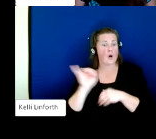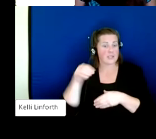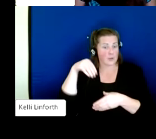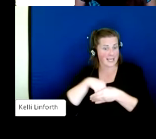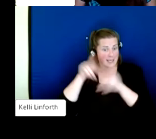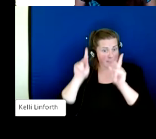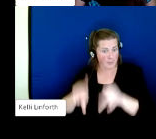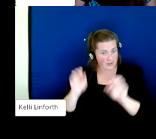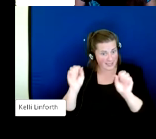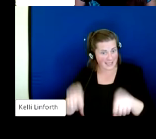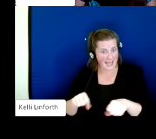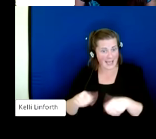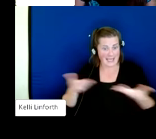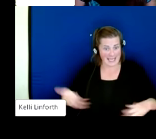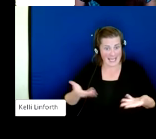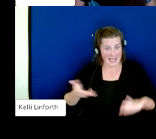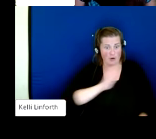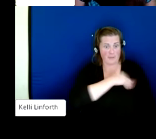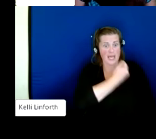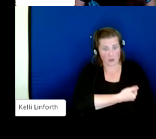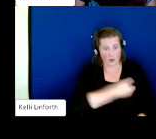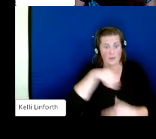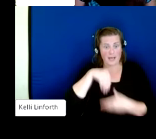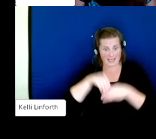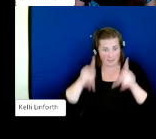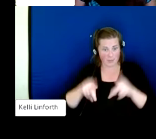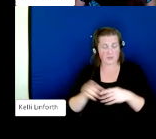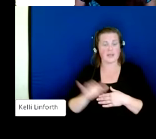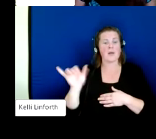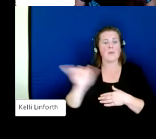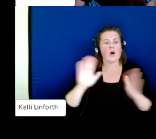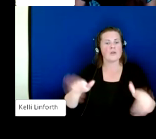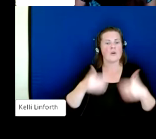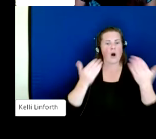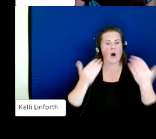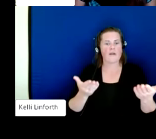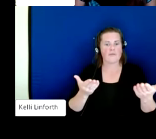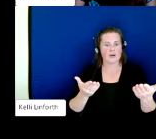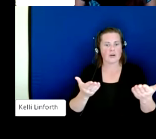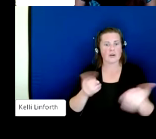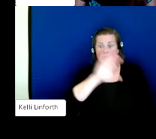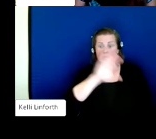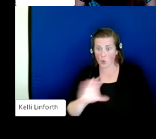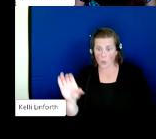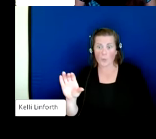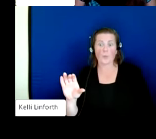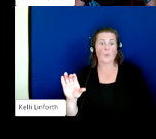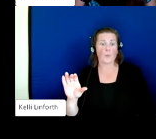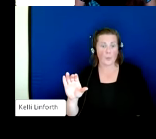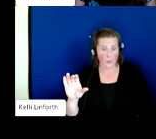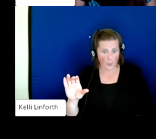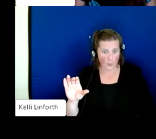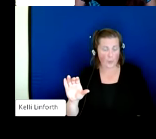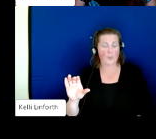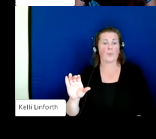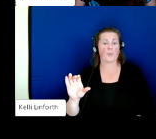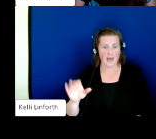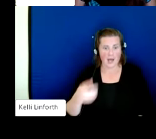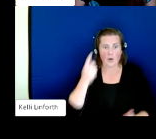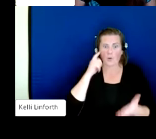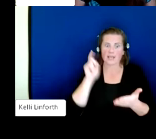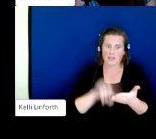the way we did in Manitoba, and it could also be offered via Zoom, because we did find that that was